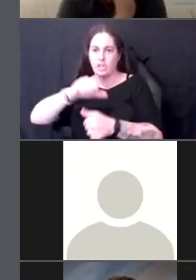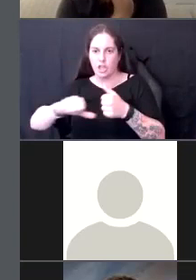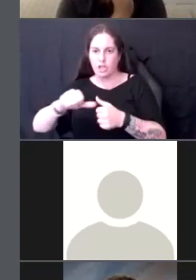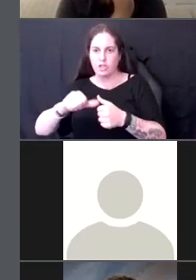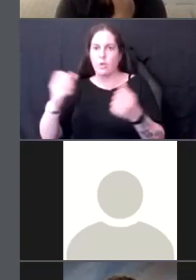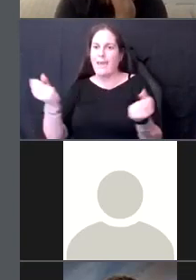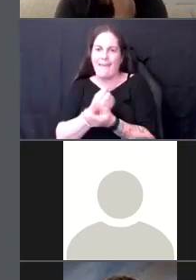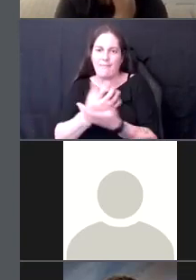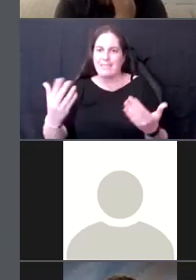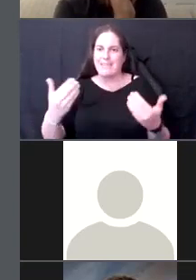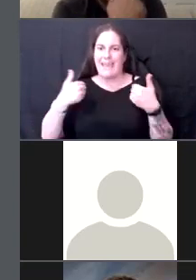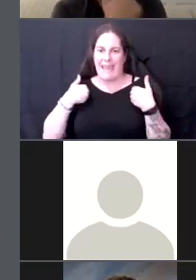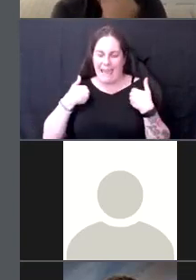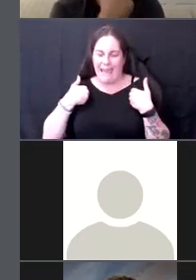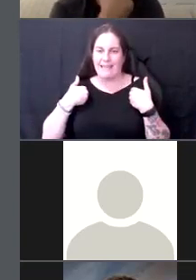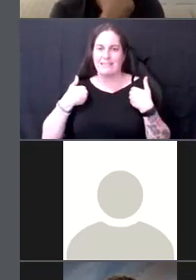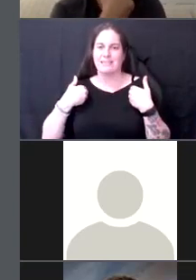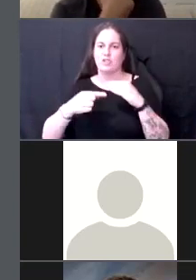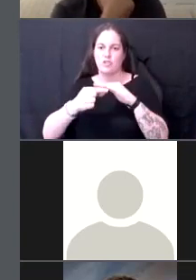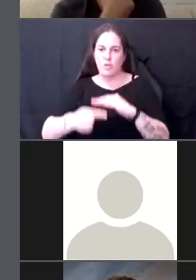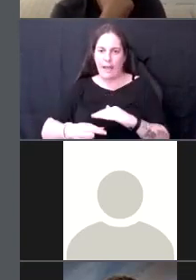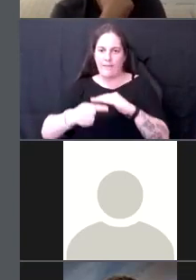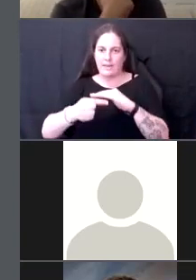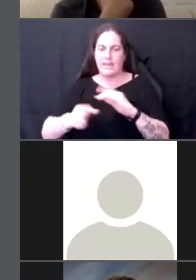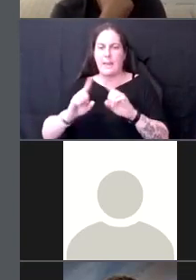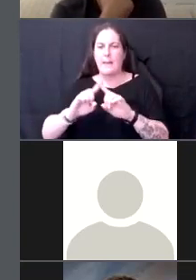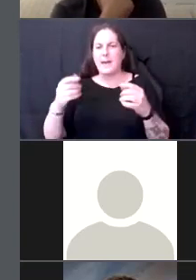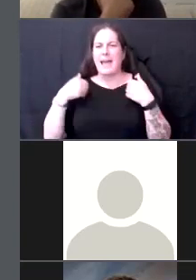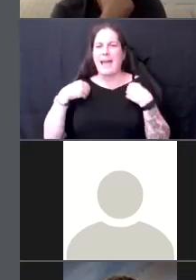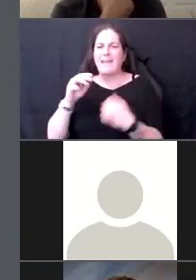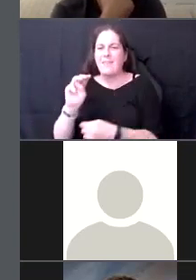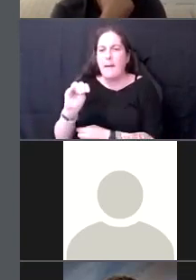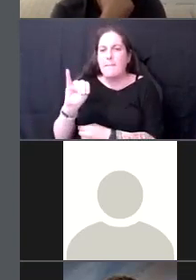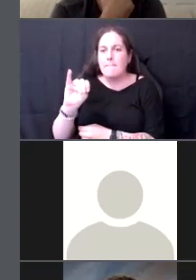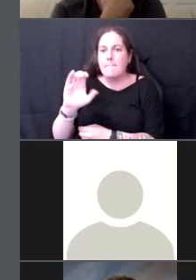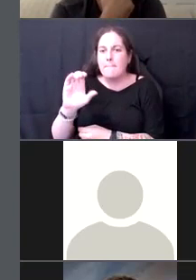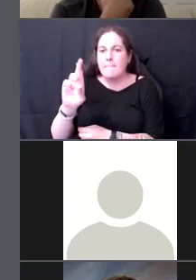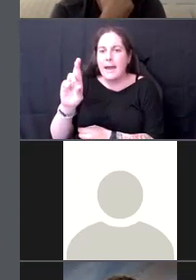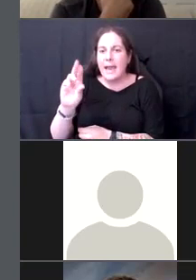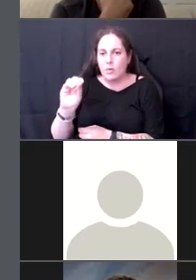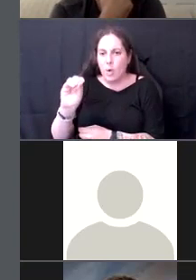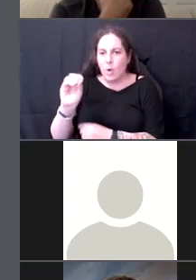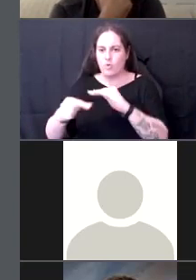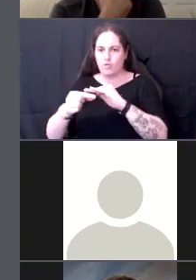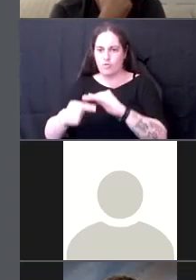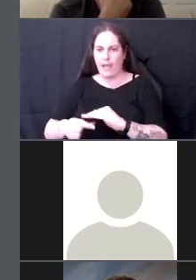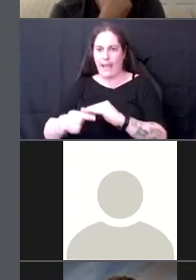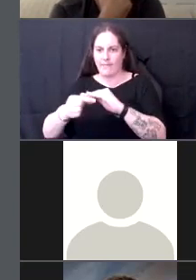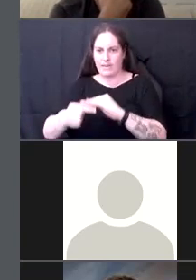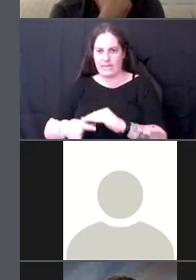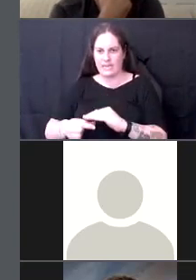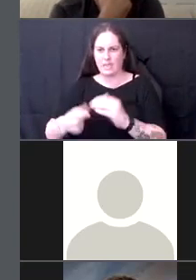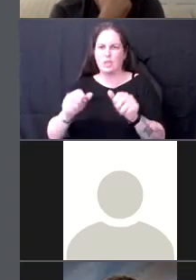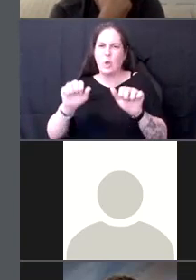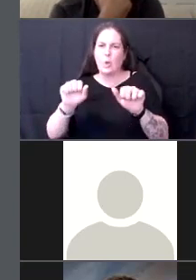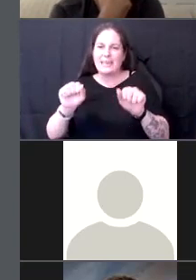right? It's just that the gravity is so much smaller, it feels like this idea of a